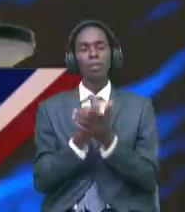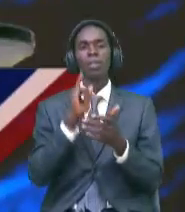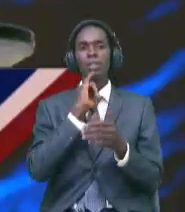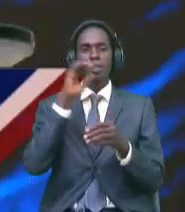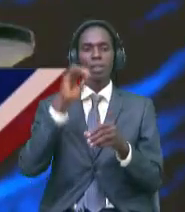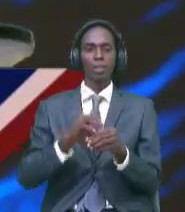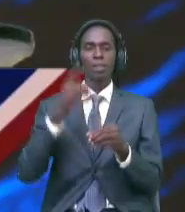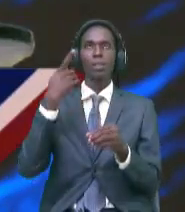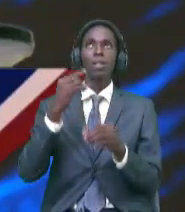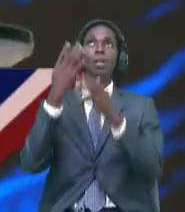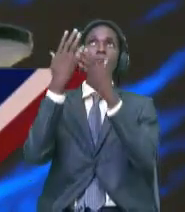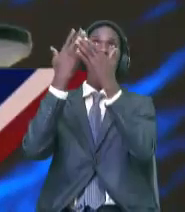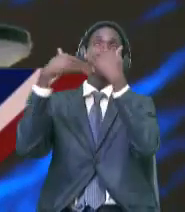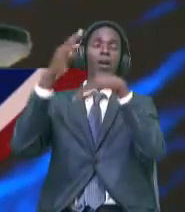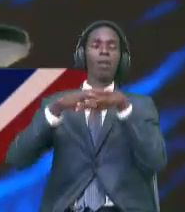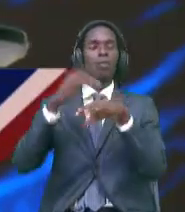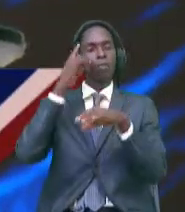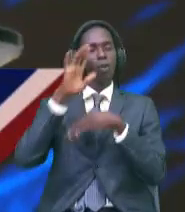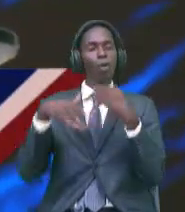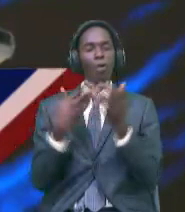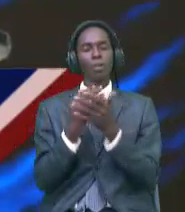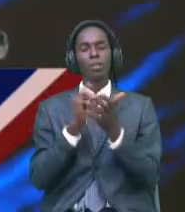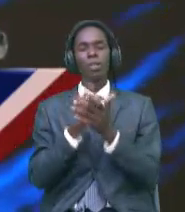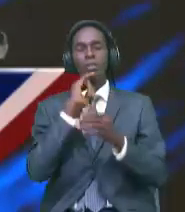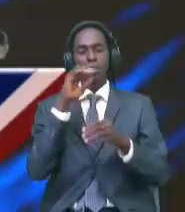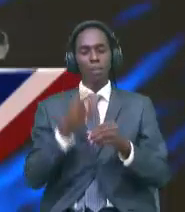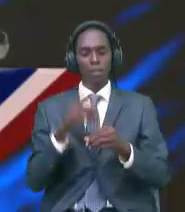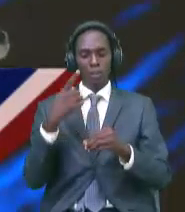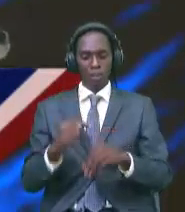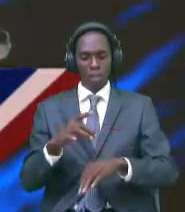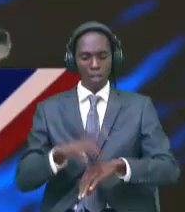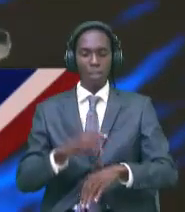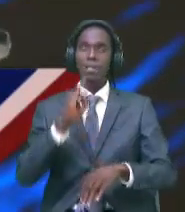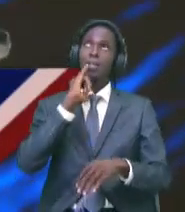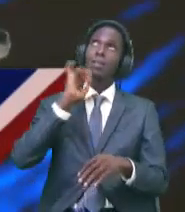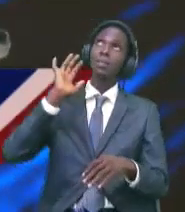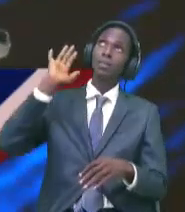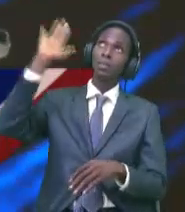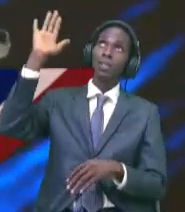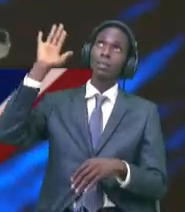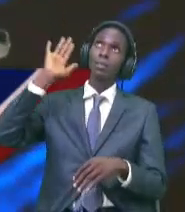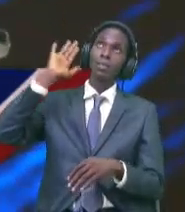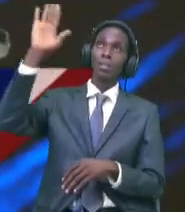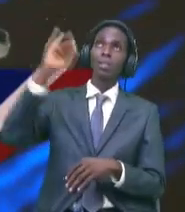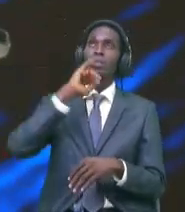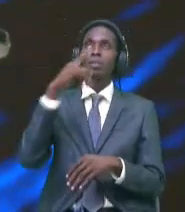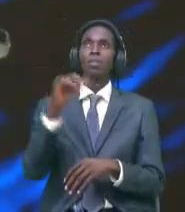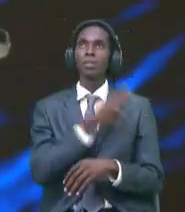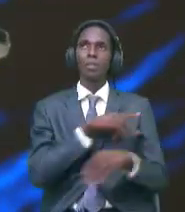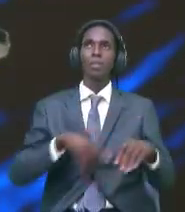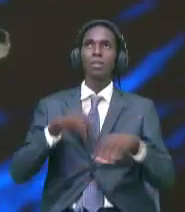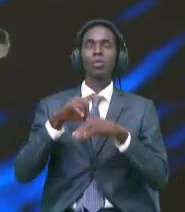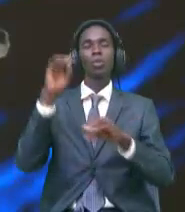heaven and all that is in the earth is thine. Thine is the kingdom, O Lord,